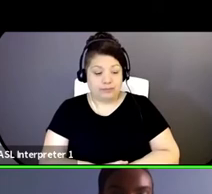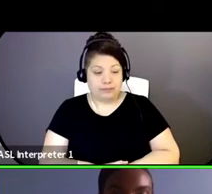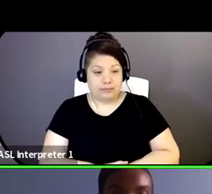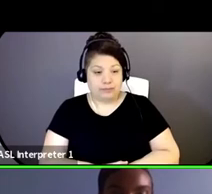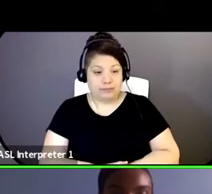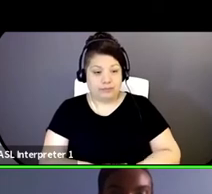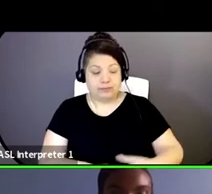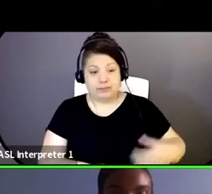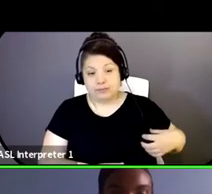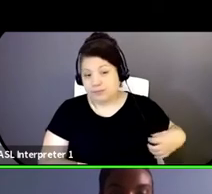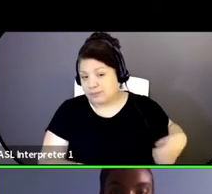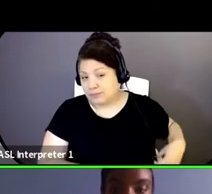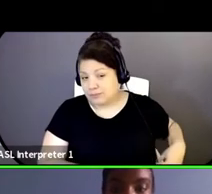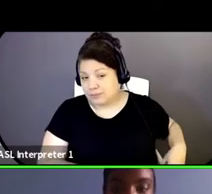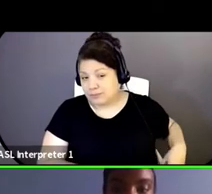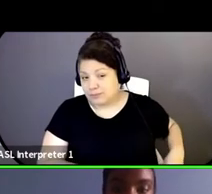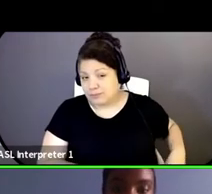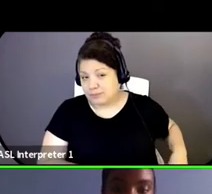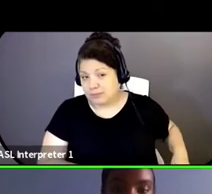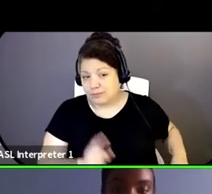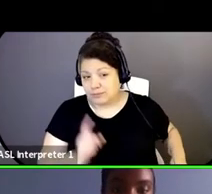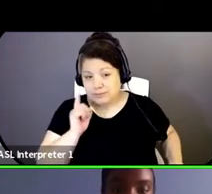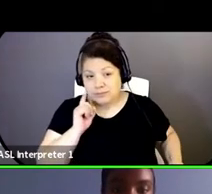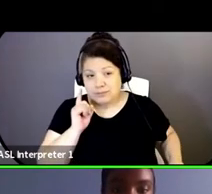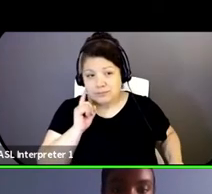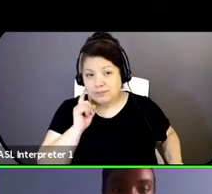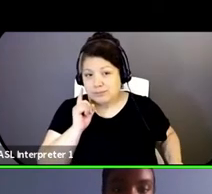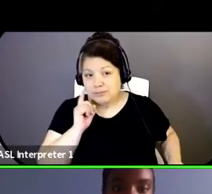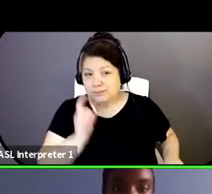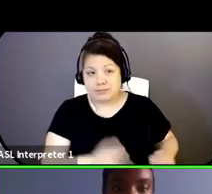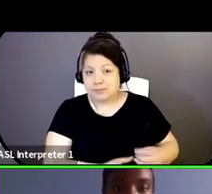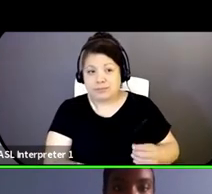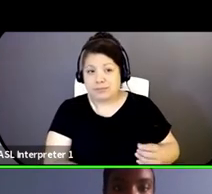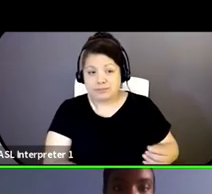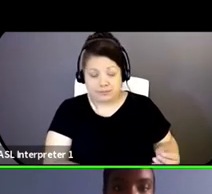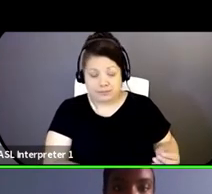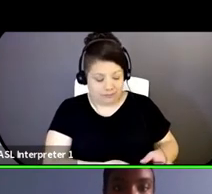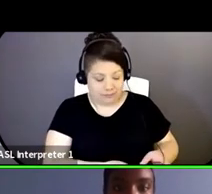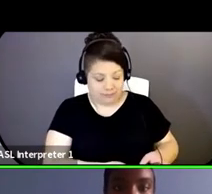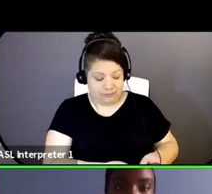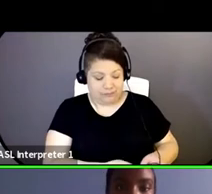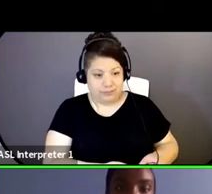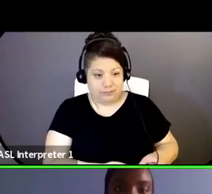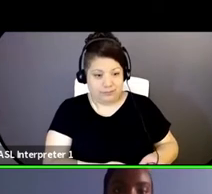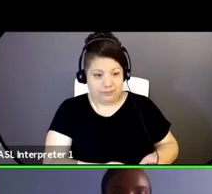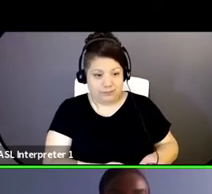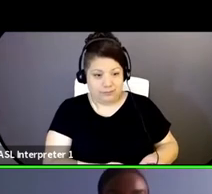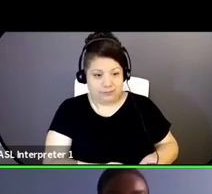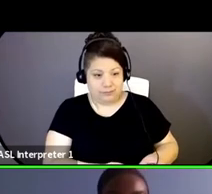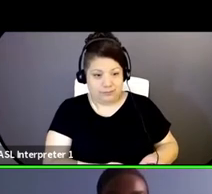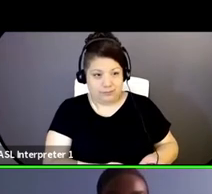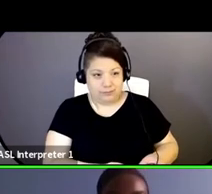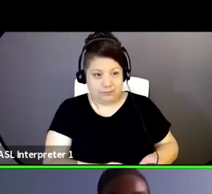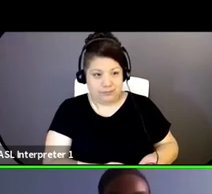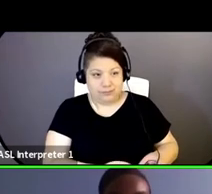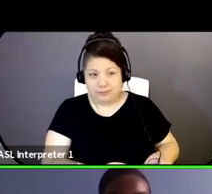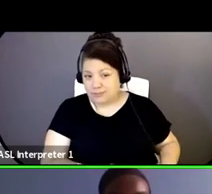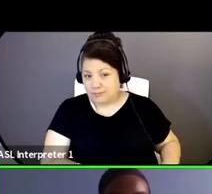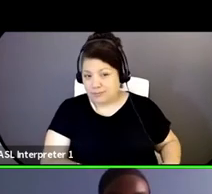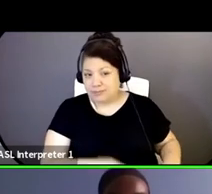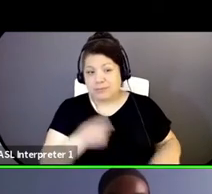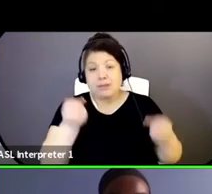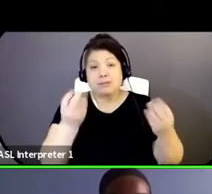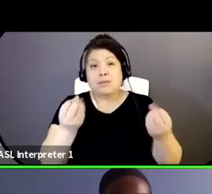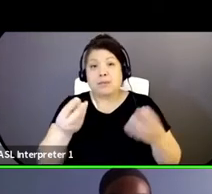Safe communities, that's a really interesting question. I feel like maybe lots of us have like grown up